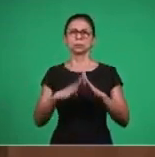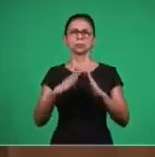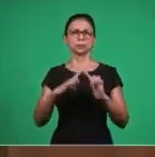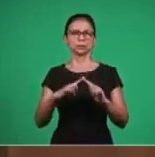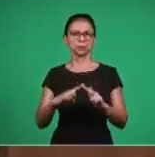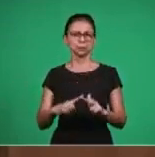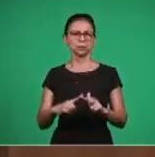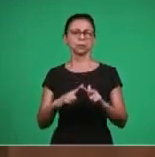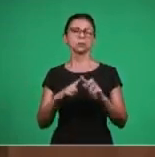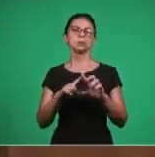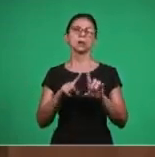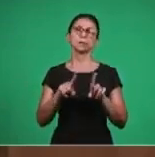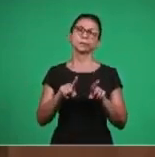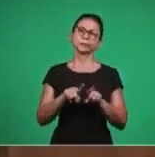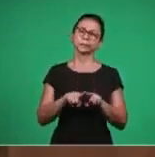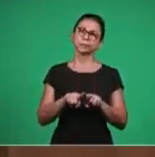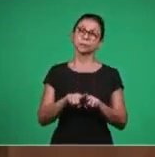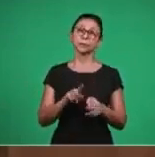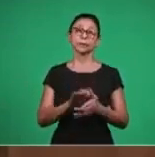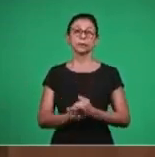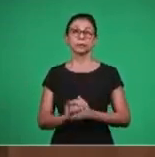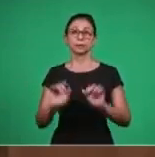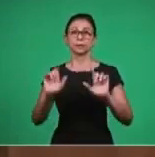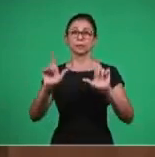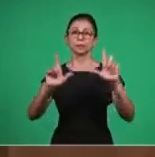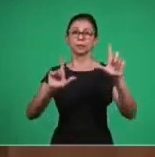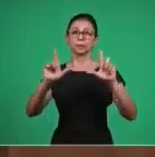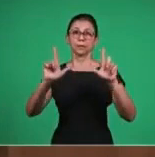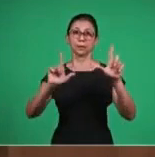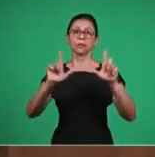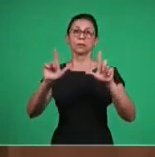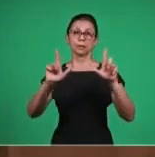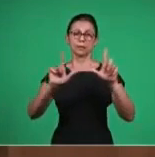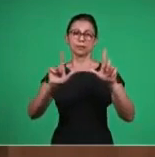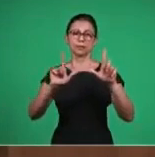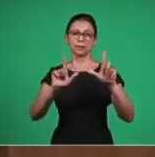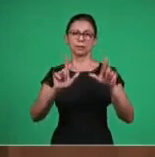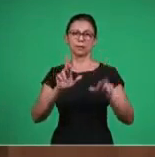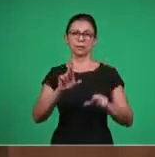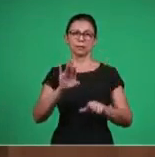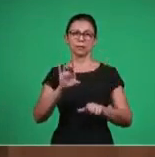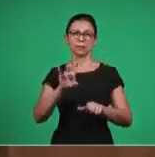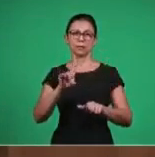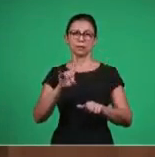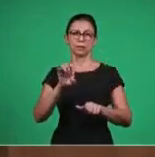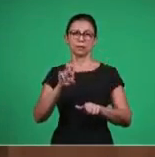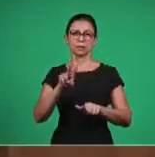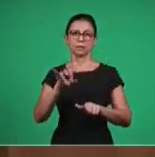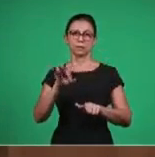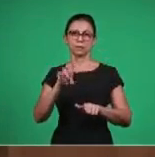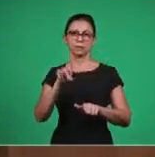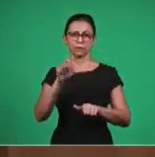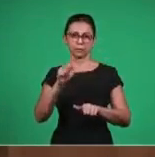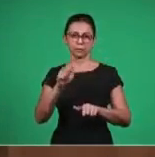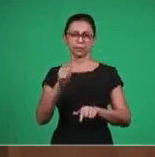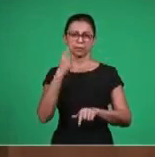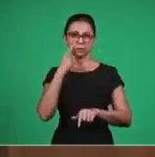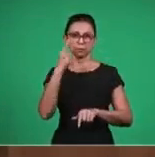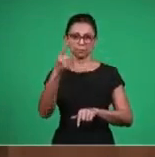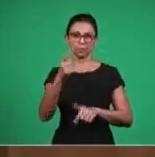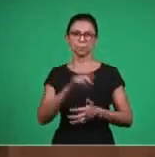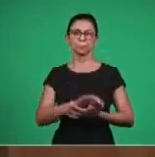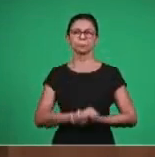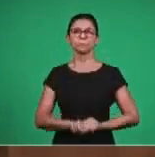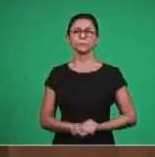churches, and also the rebroadcast on network TV. But it